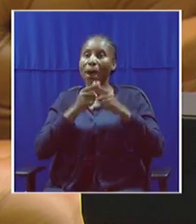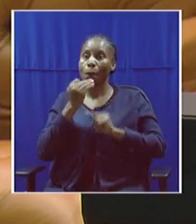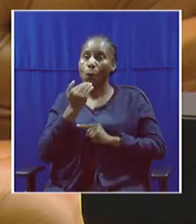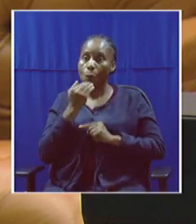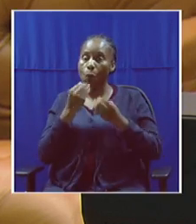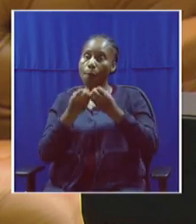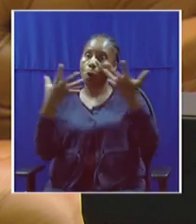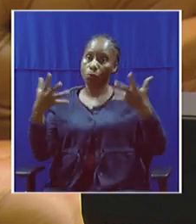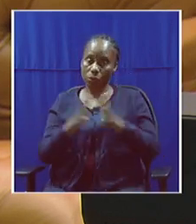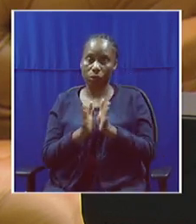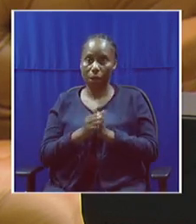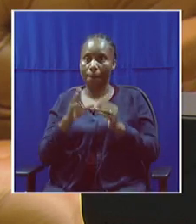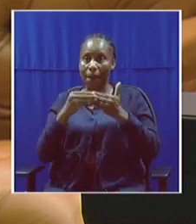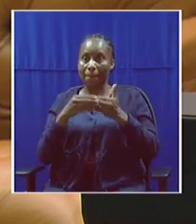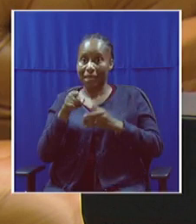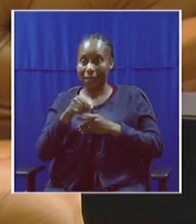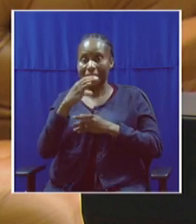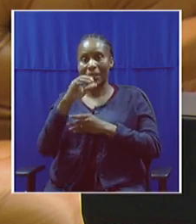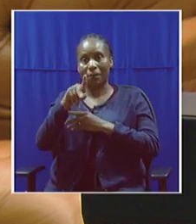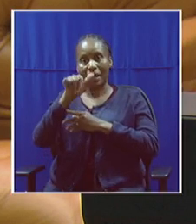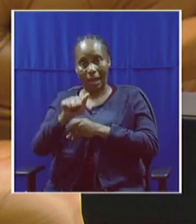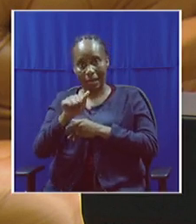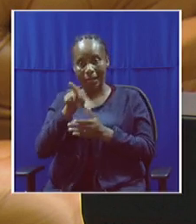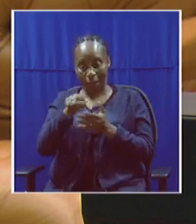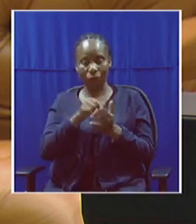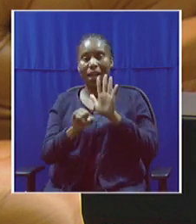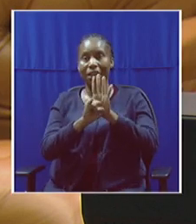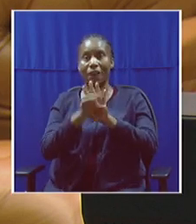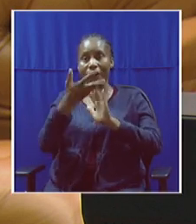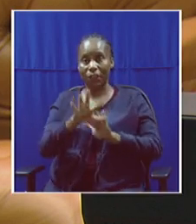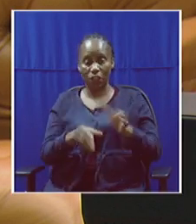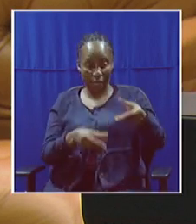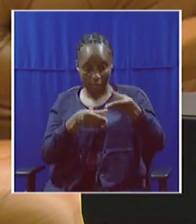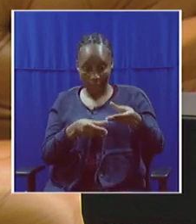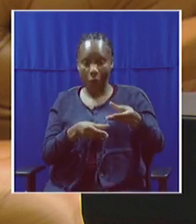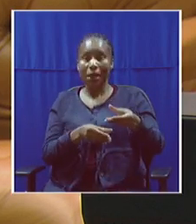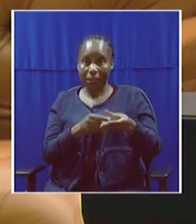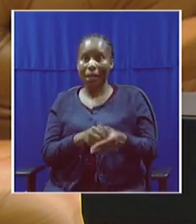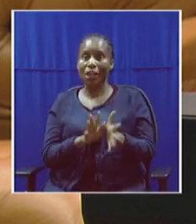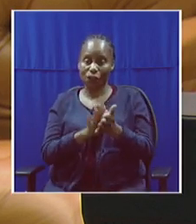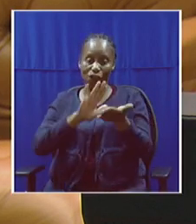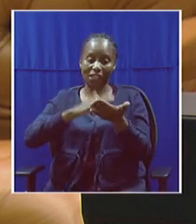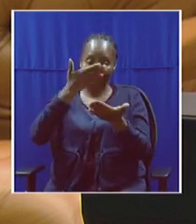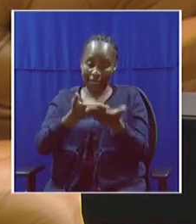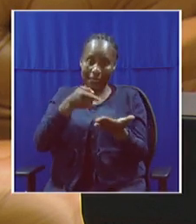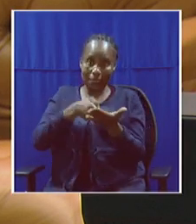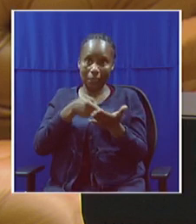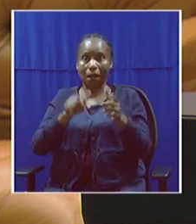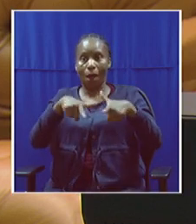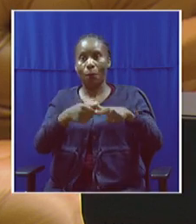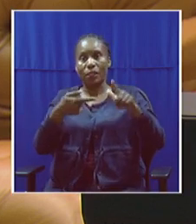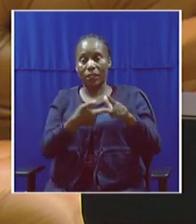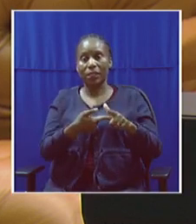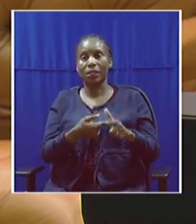is identified and CPA founding doc mment get translated into that particular language in order to